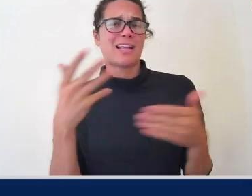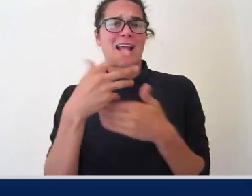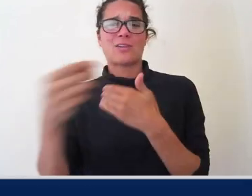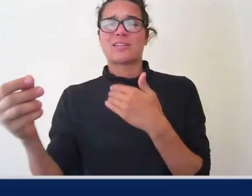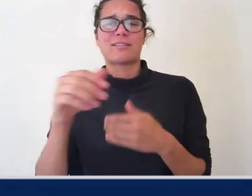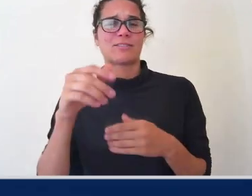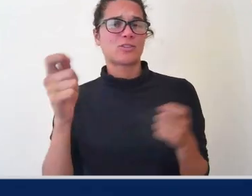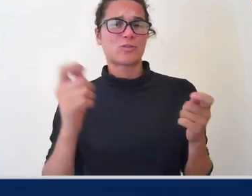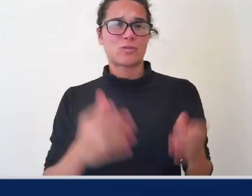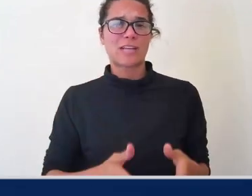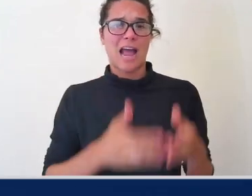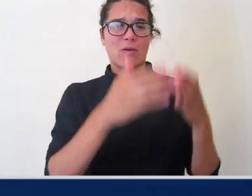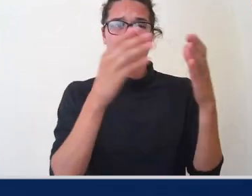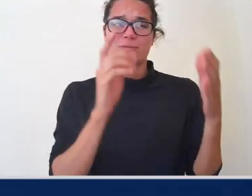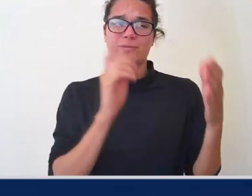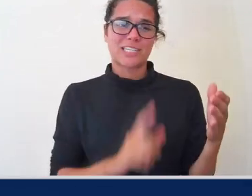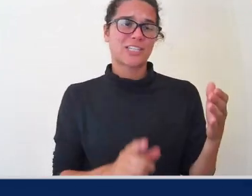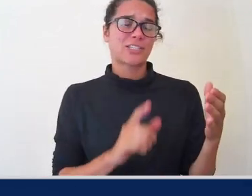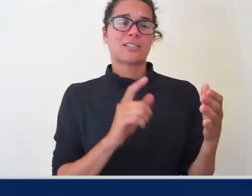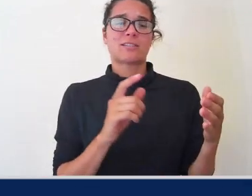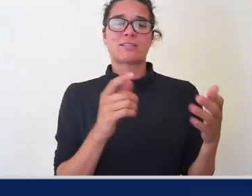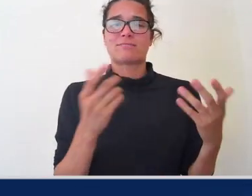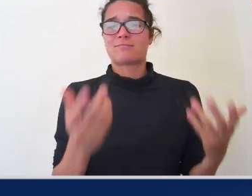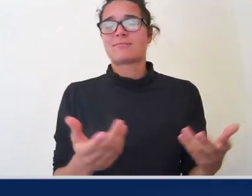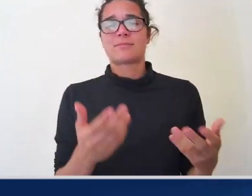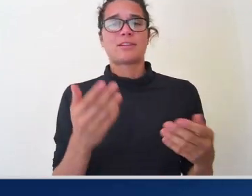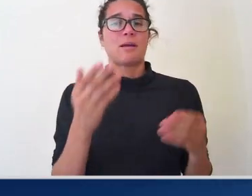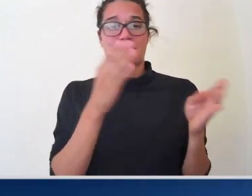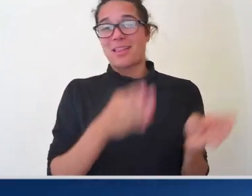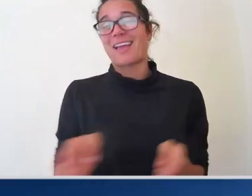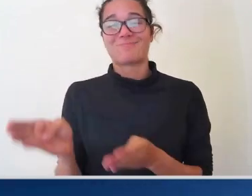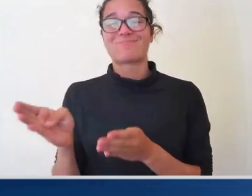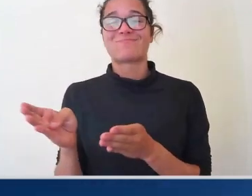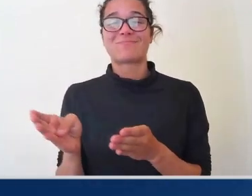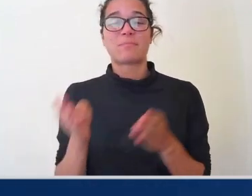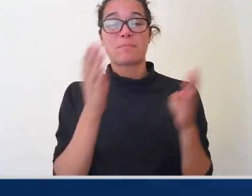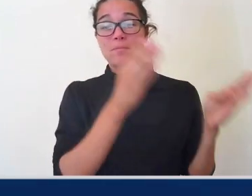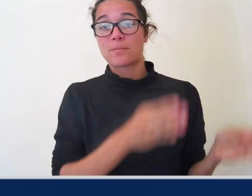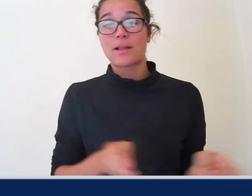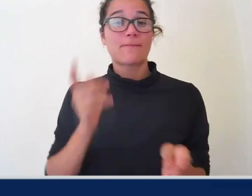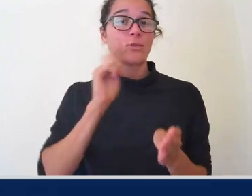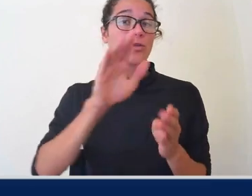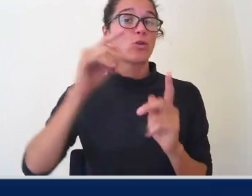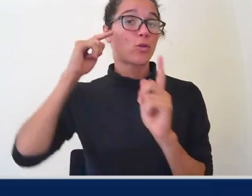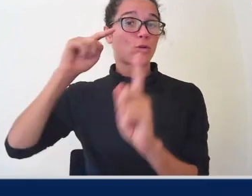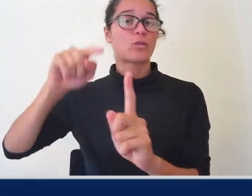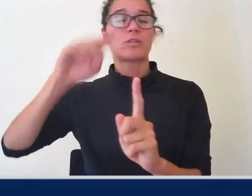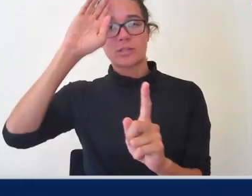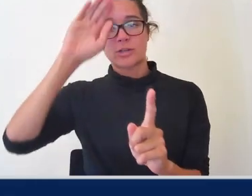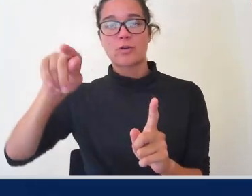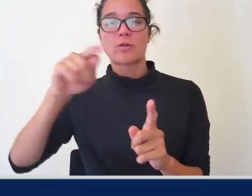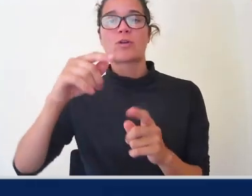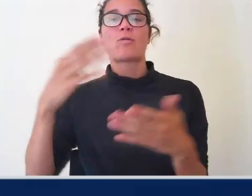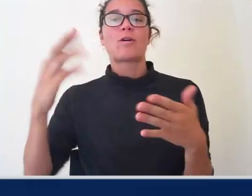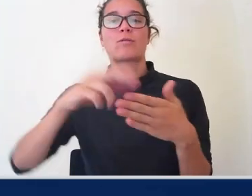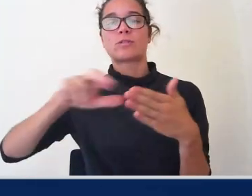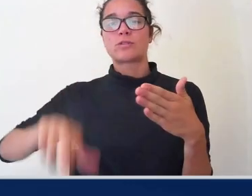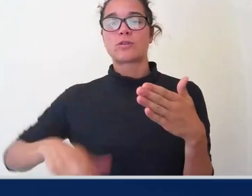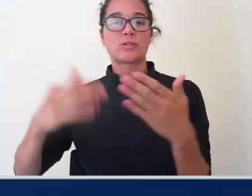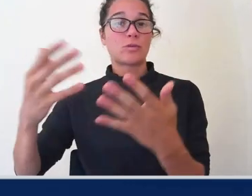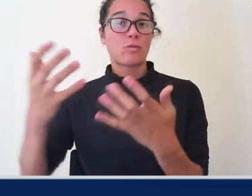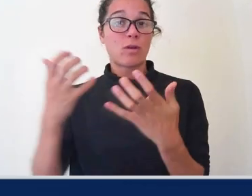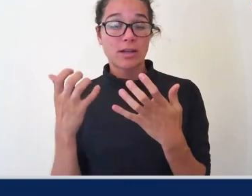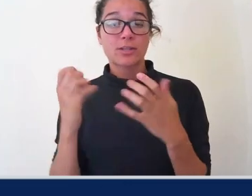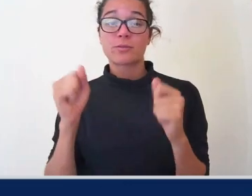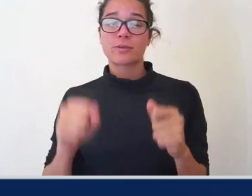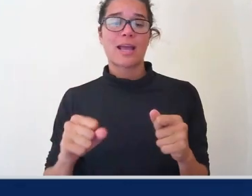is, you know, plan. Plan for what you want to achieve, right? Absolutely. Know the outcome you're driving towards. Yes. Because you can come into any